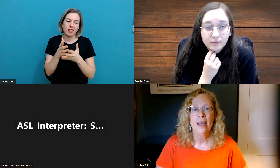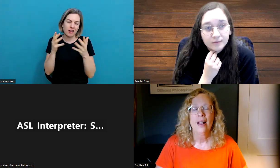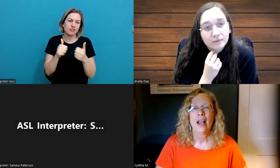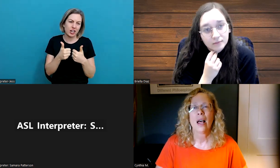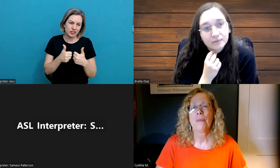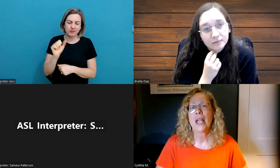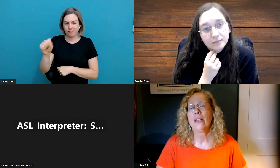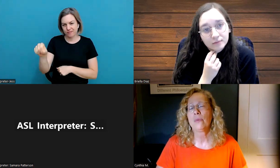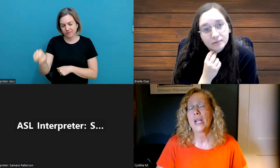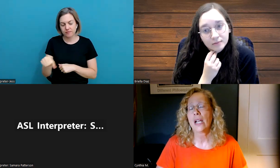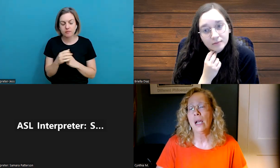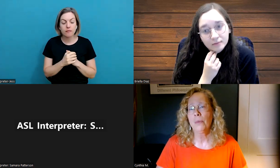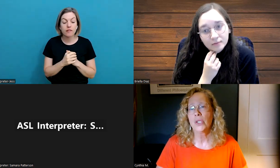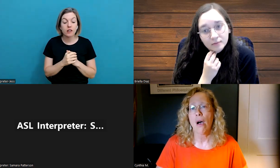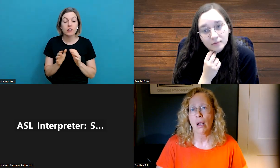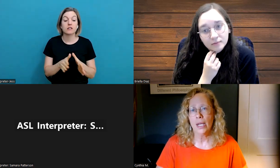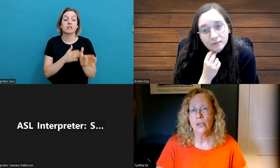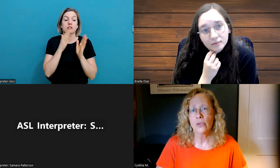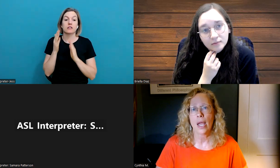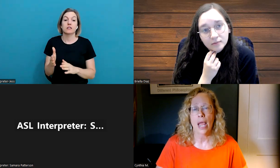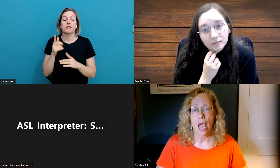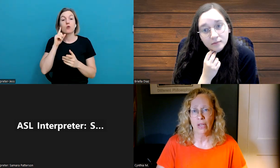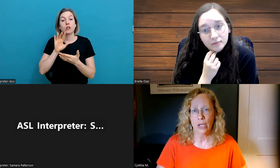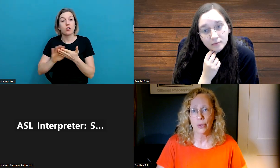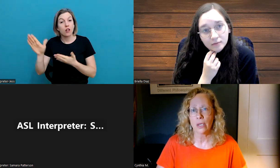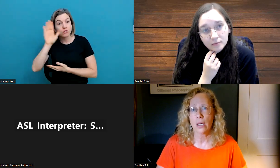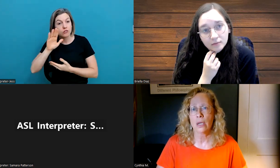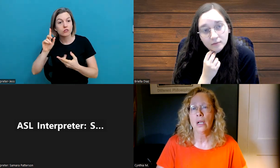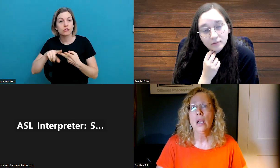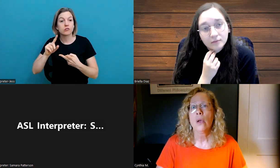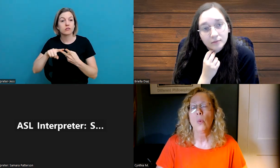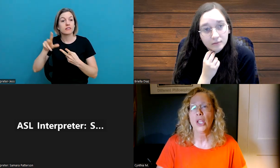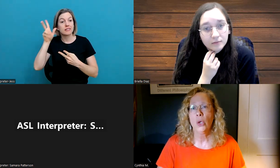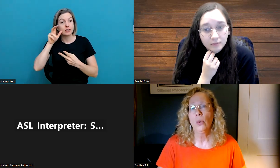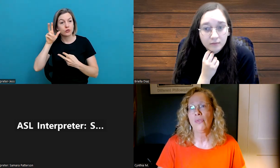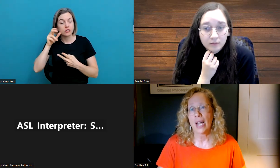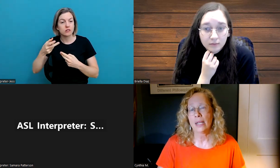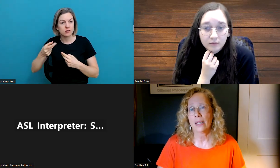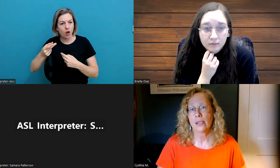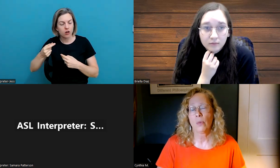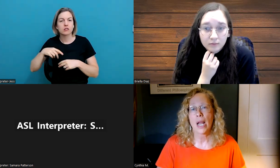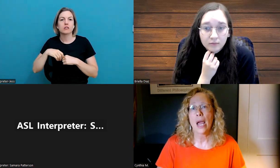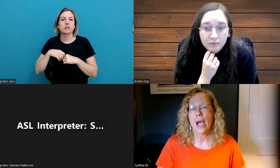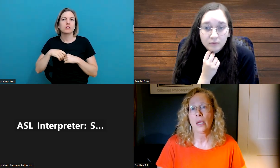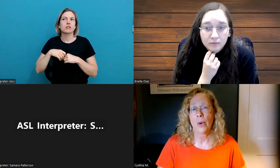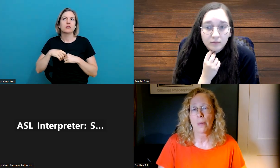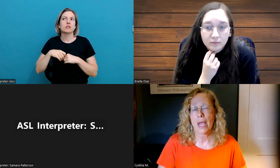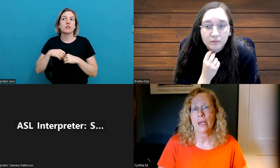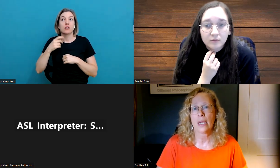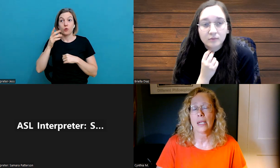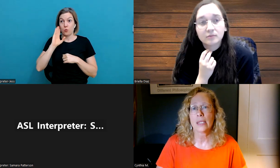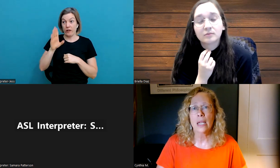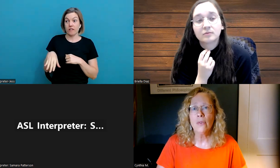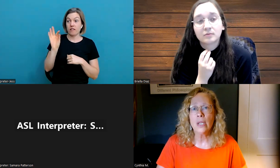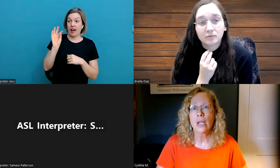way. And when it comes to college or like having a hearing dog, what you will find is, and what I highly